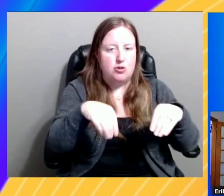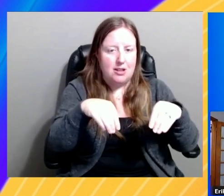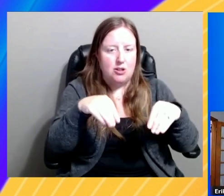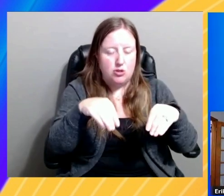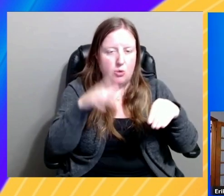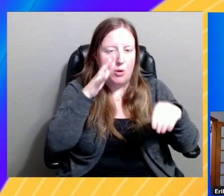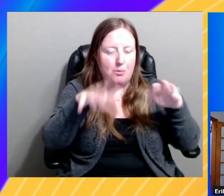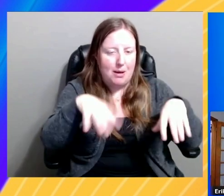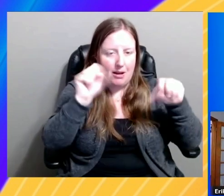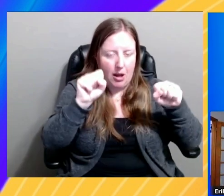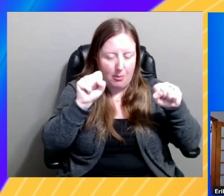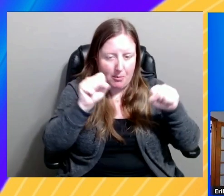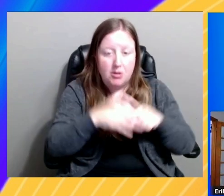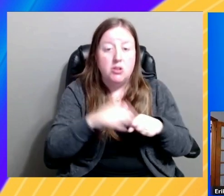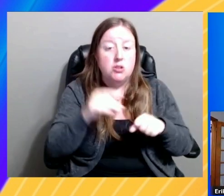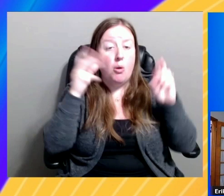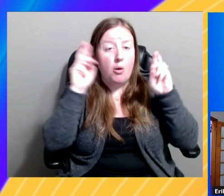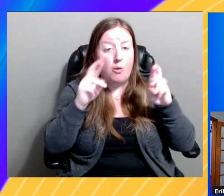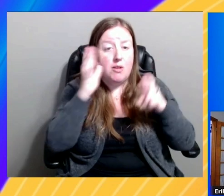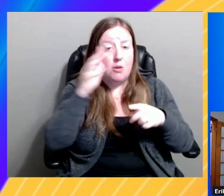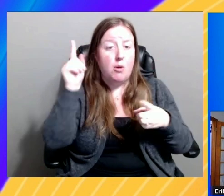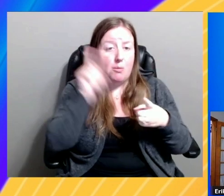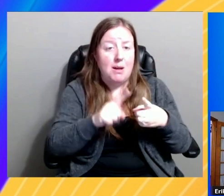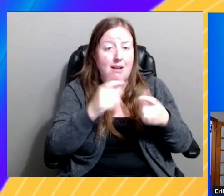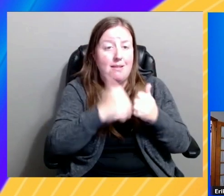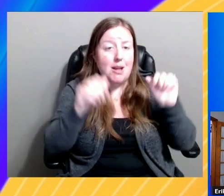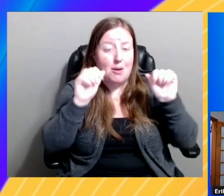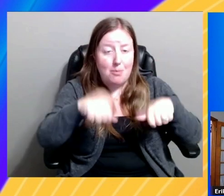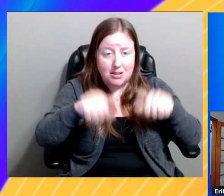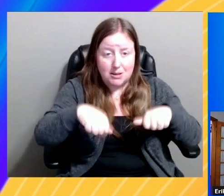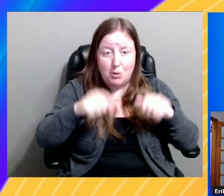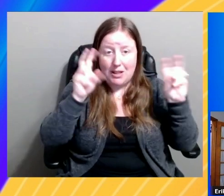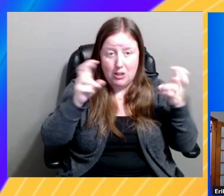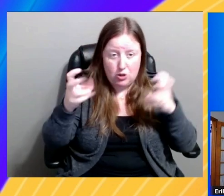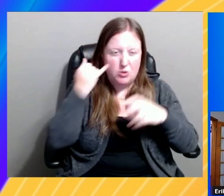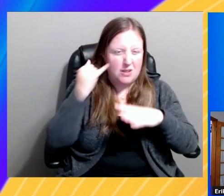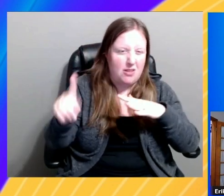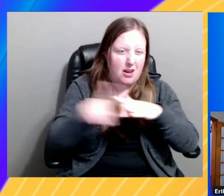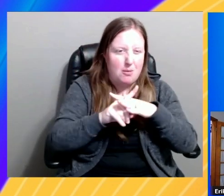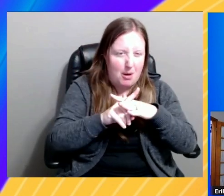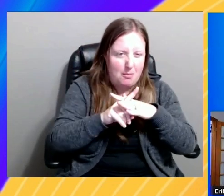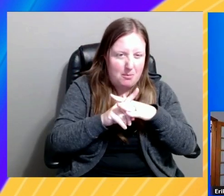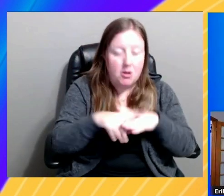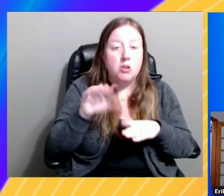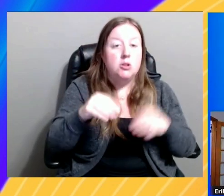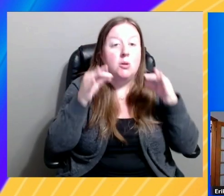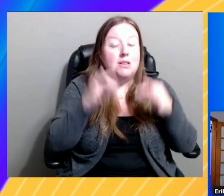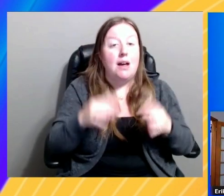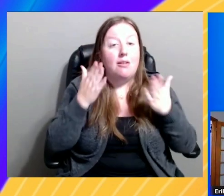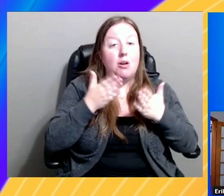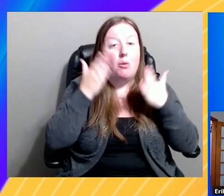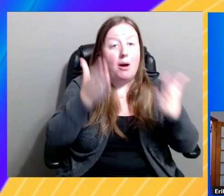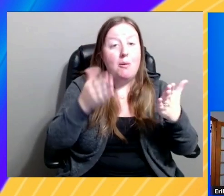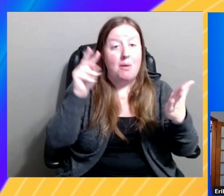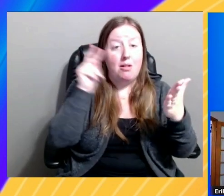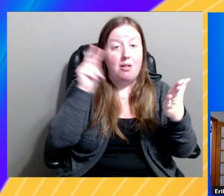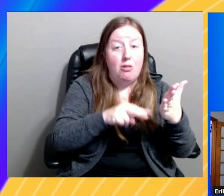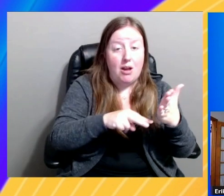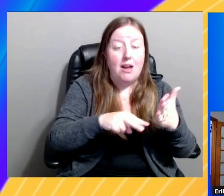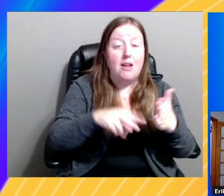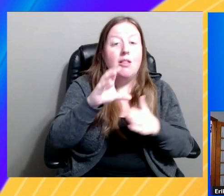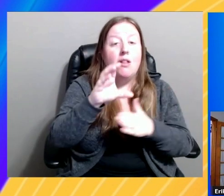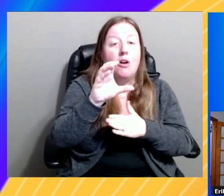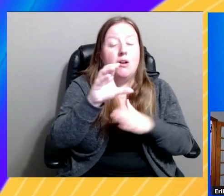to hopefully mitigate any potential issues should they come up. So definitely recommend taking a look at these concurrency and error thresholds